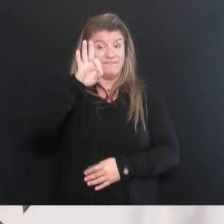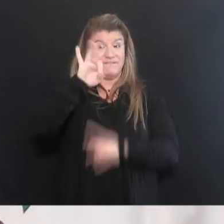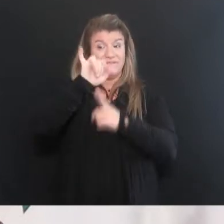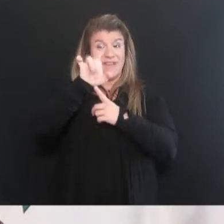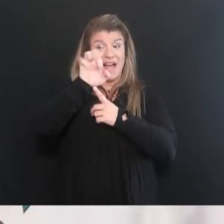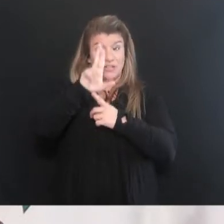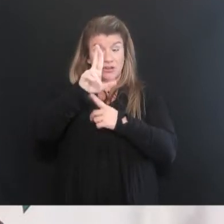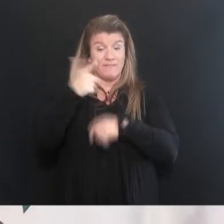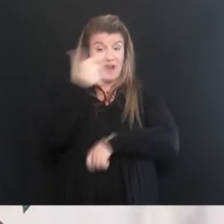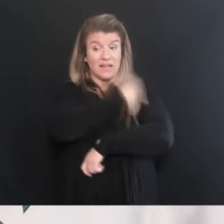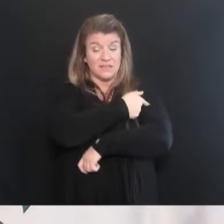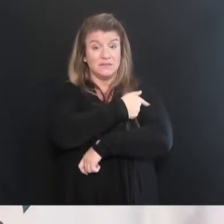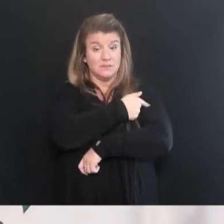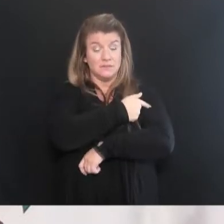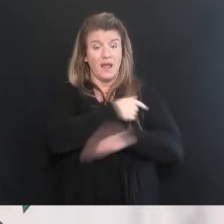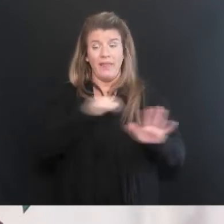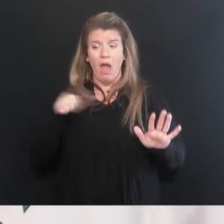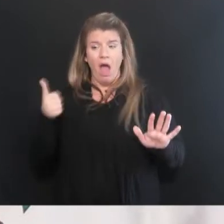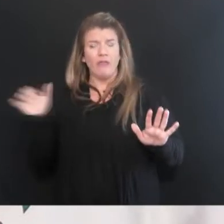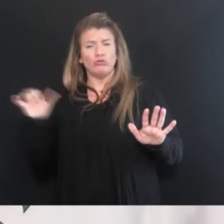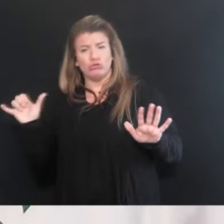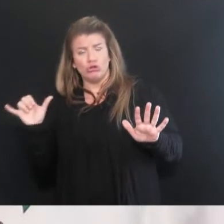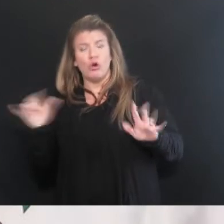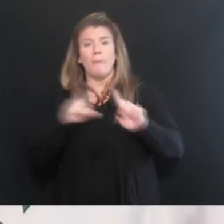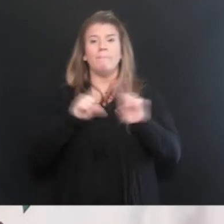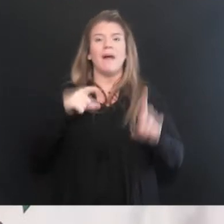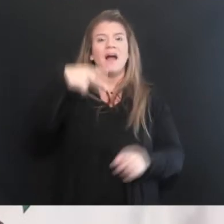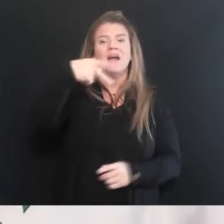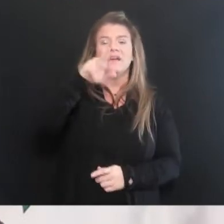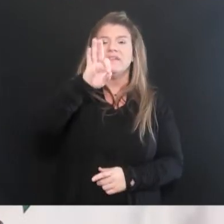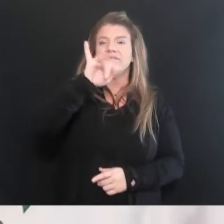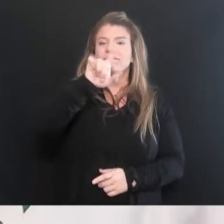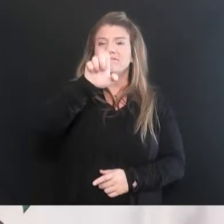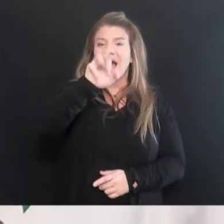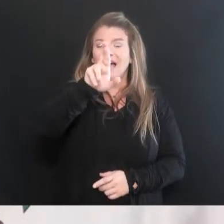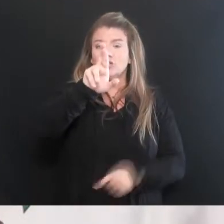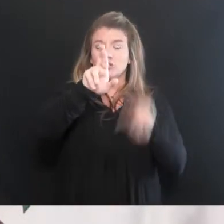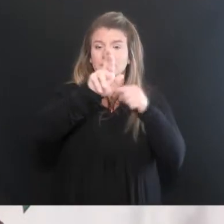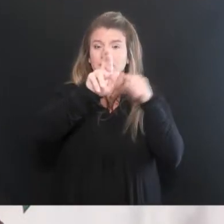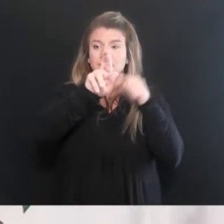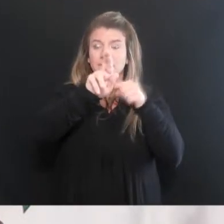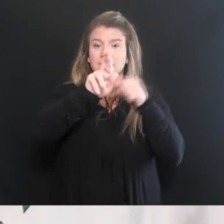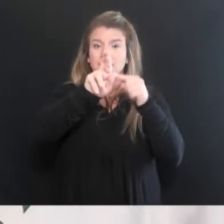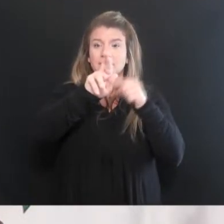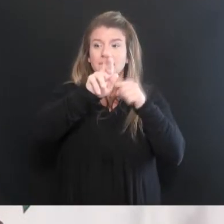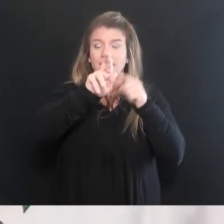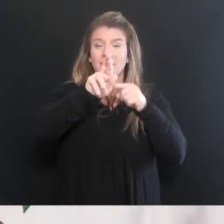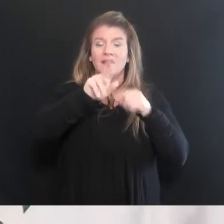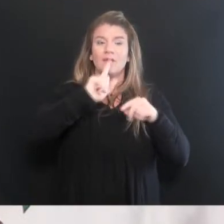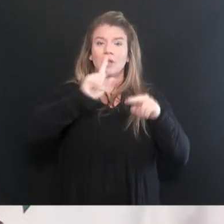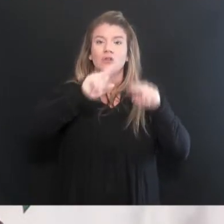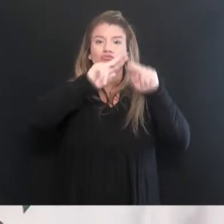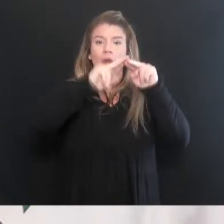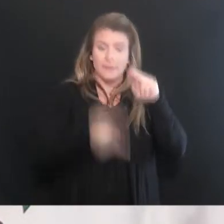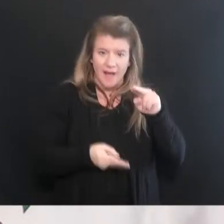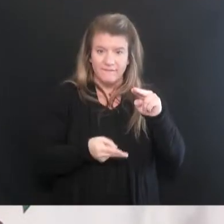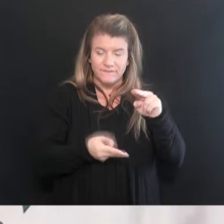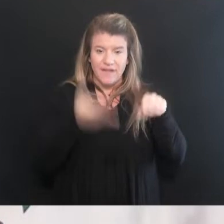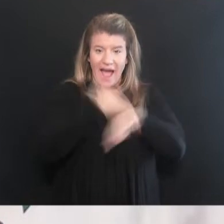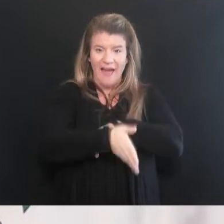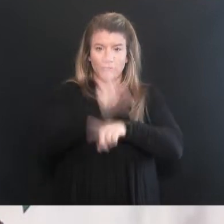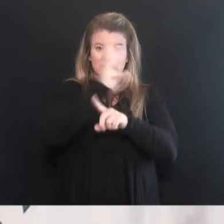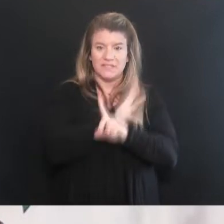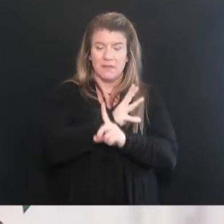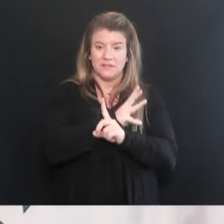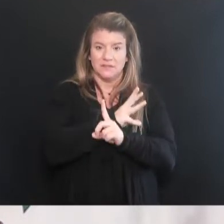as the others do also, but the Pfizer vaccine substantially drops off after